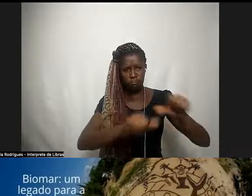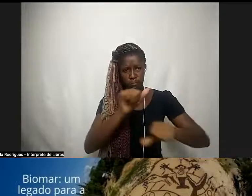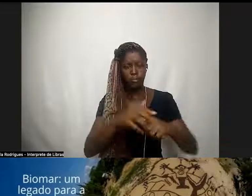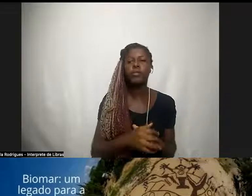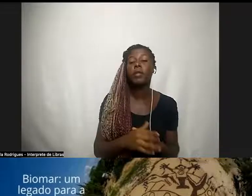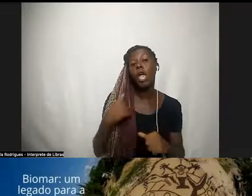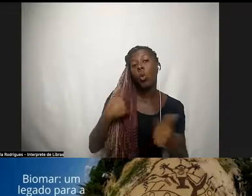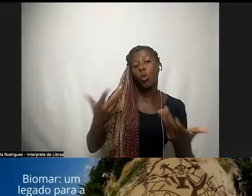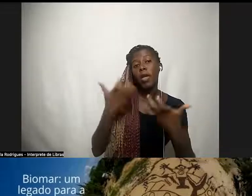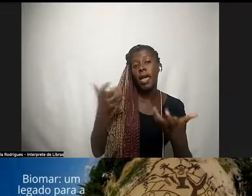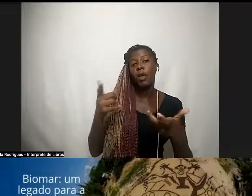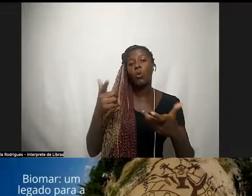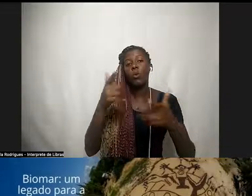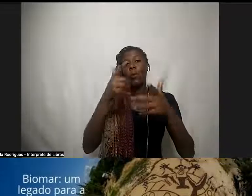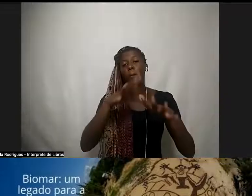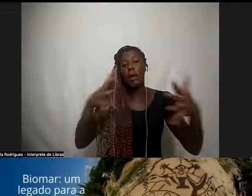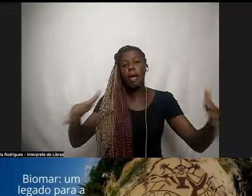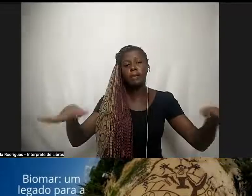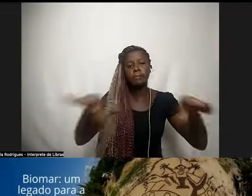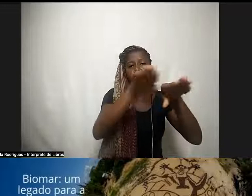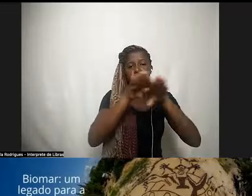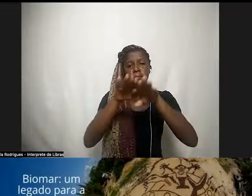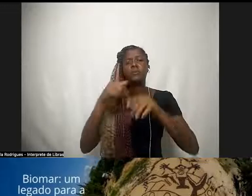change. So here a more